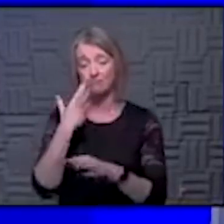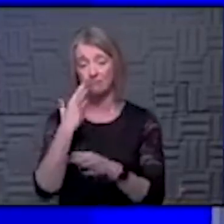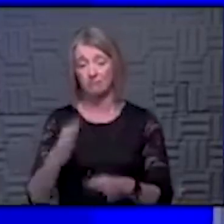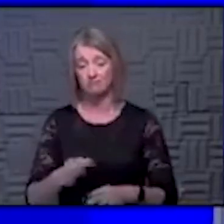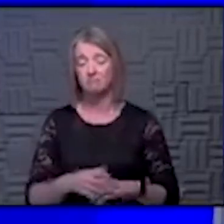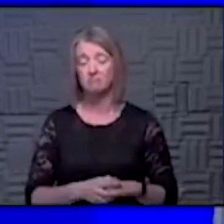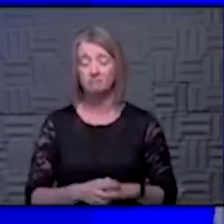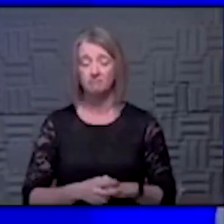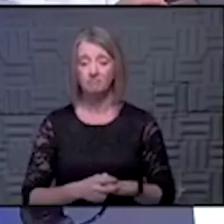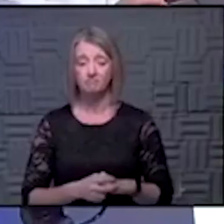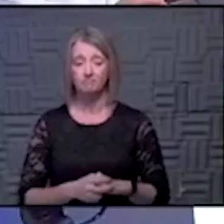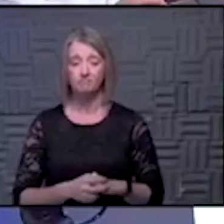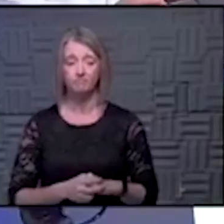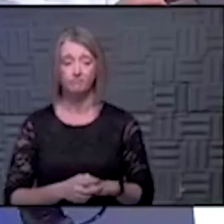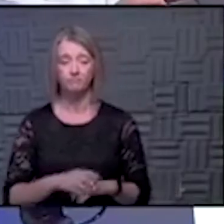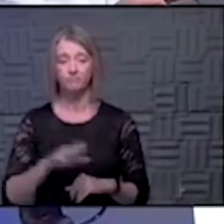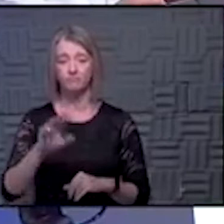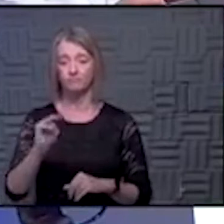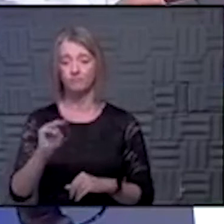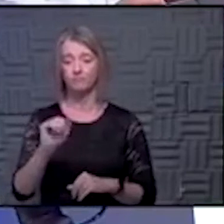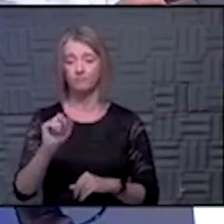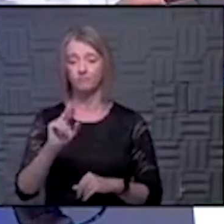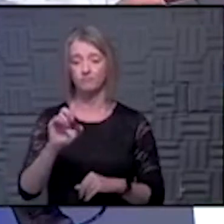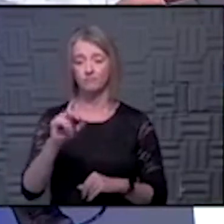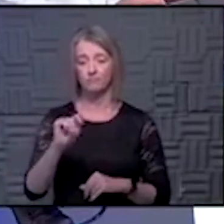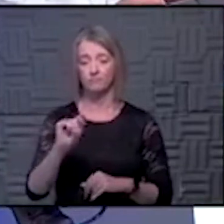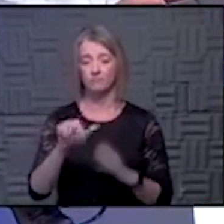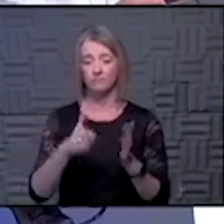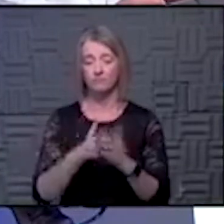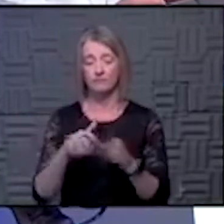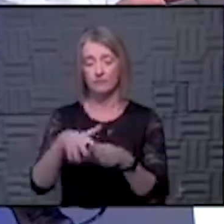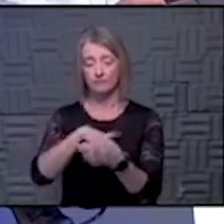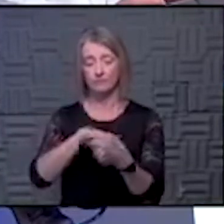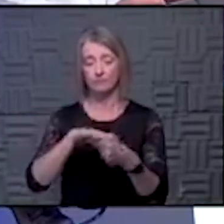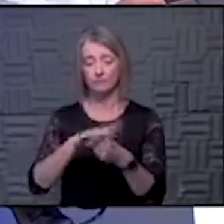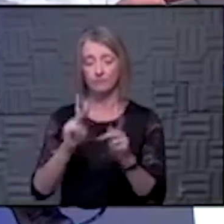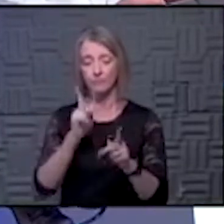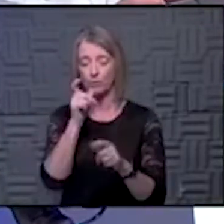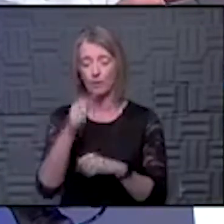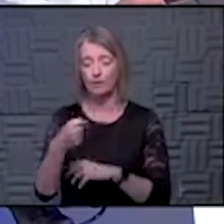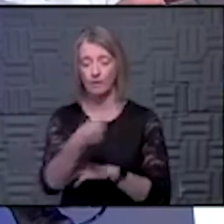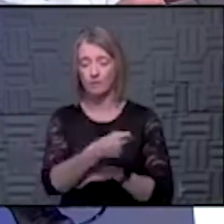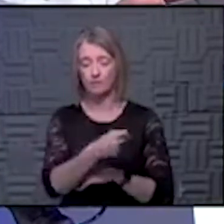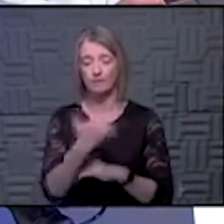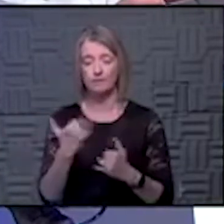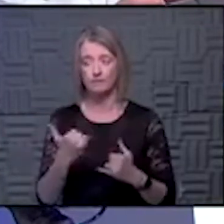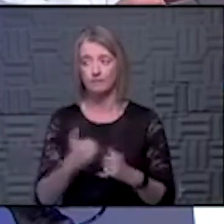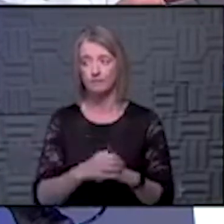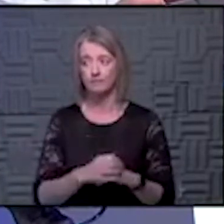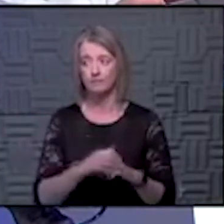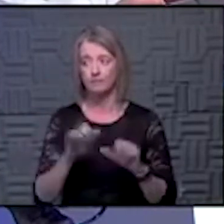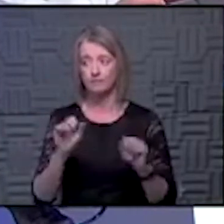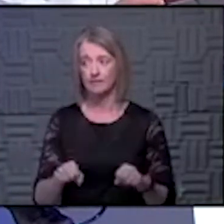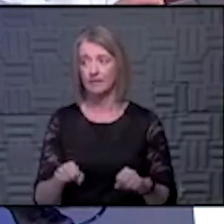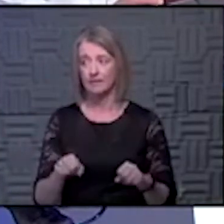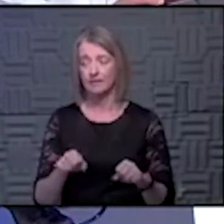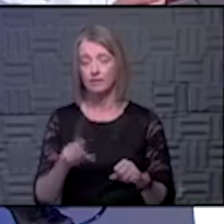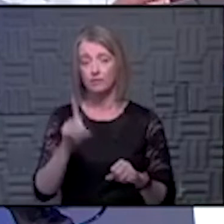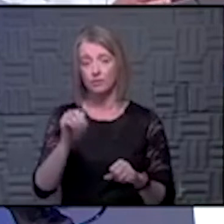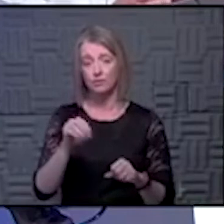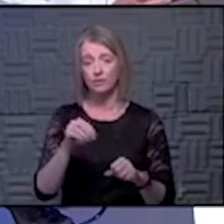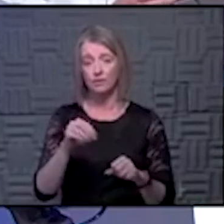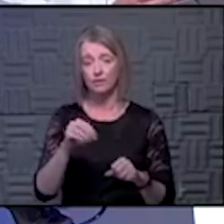decisions. Margaret has questions about the demographics of the people that are being hospitalized now. Do they